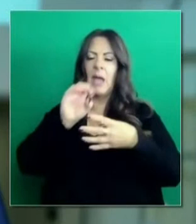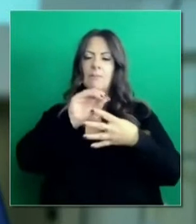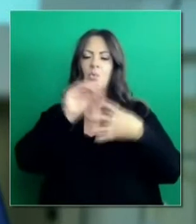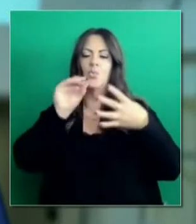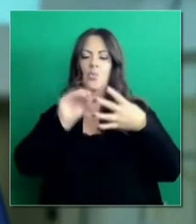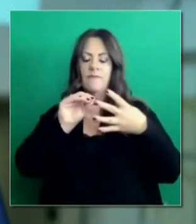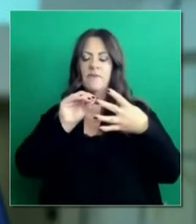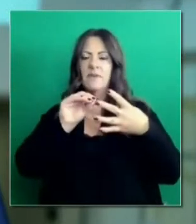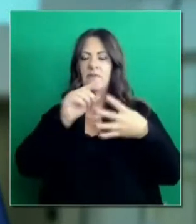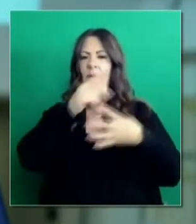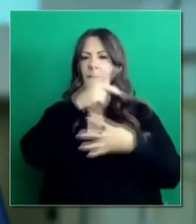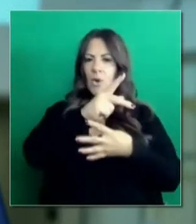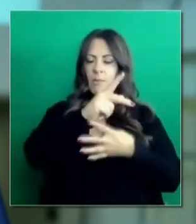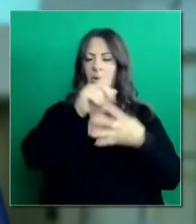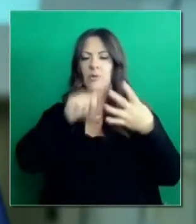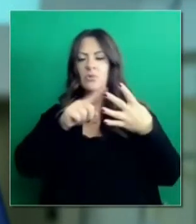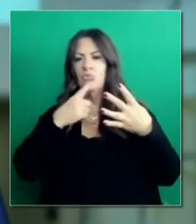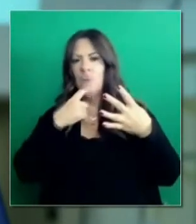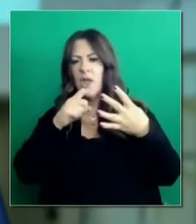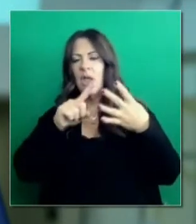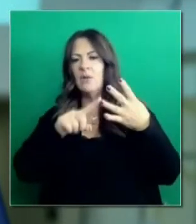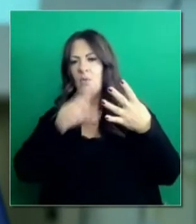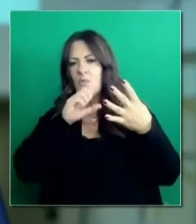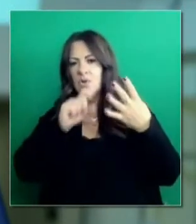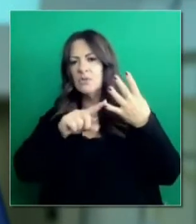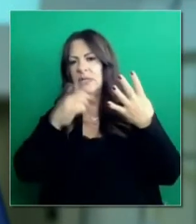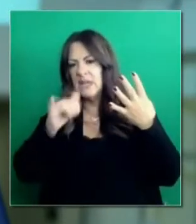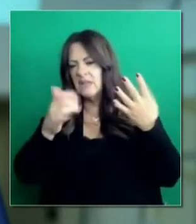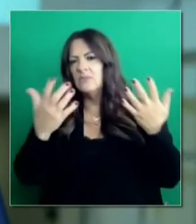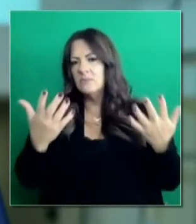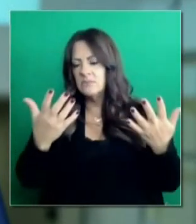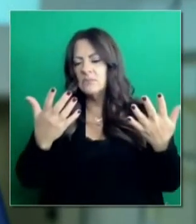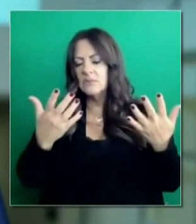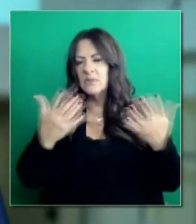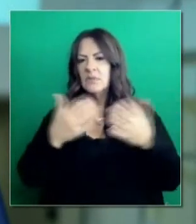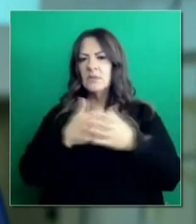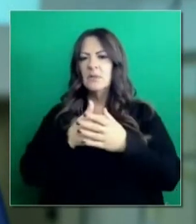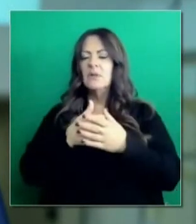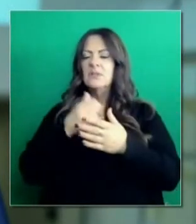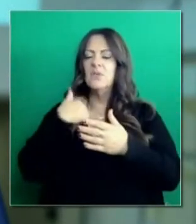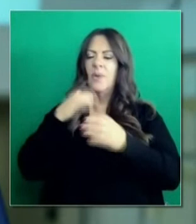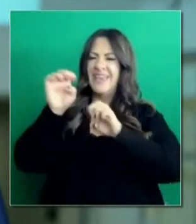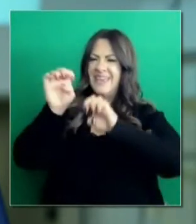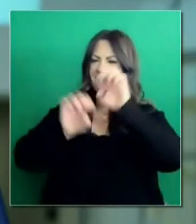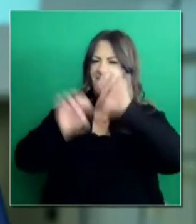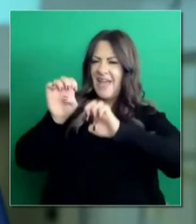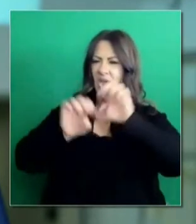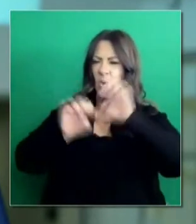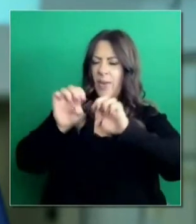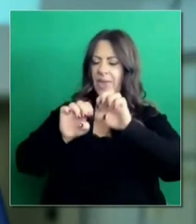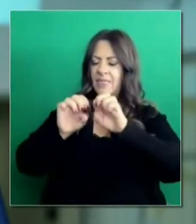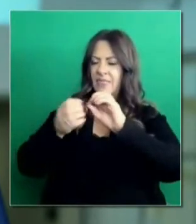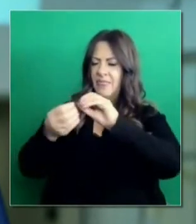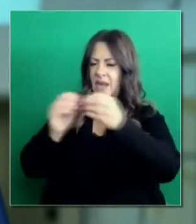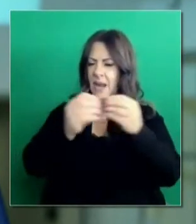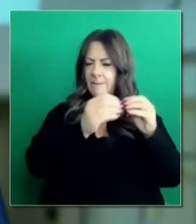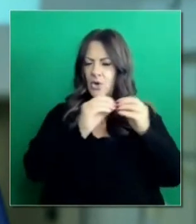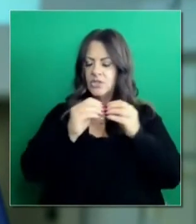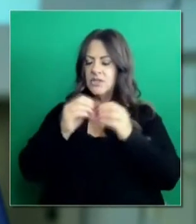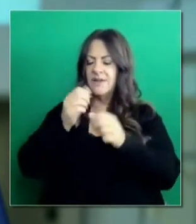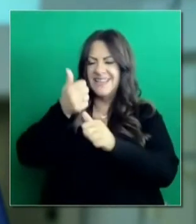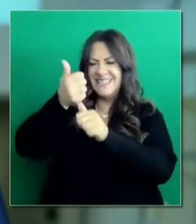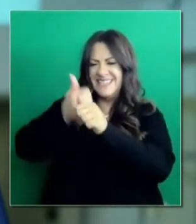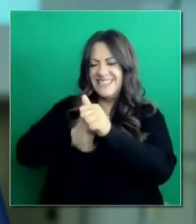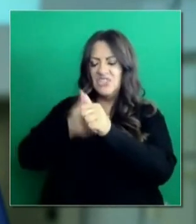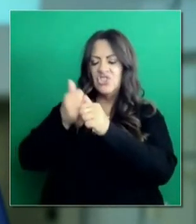predict, not so much to predict, but to evaluate how prepared a county is to move into a less